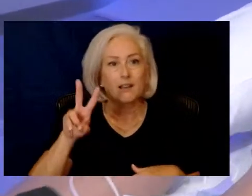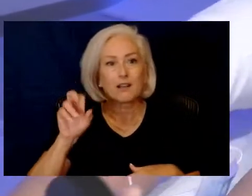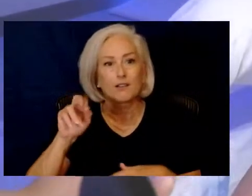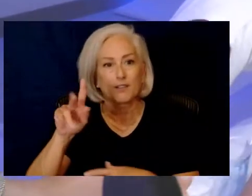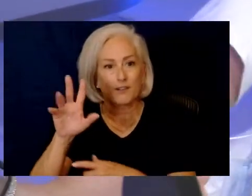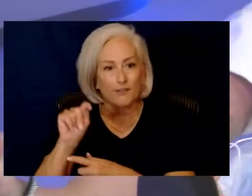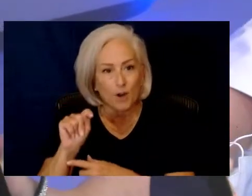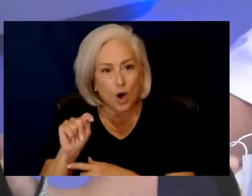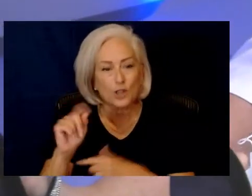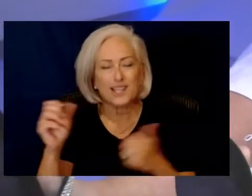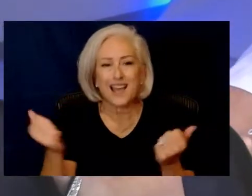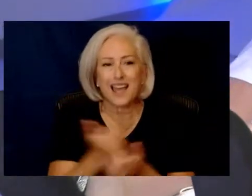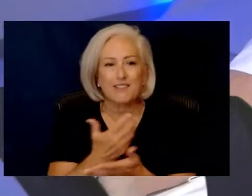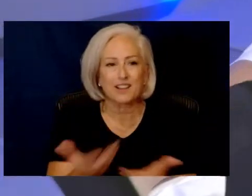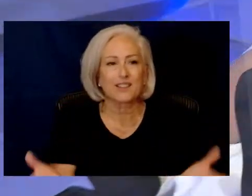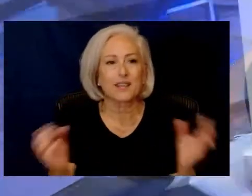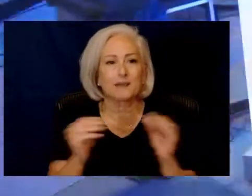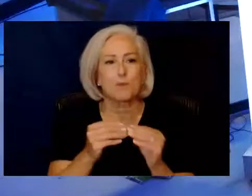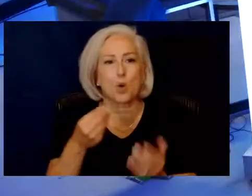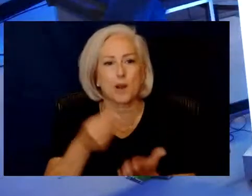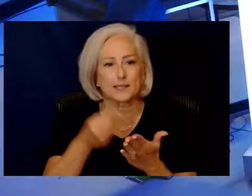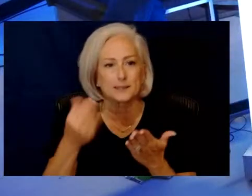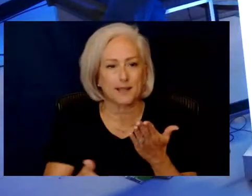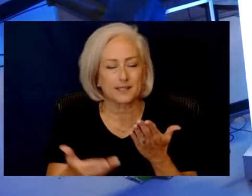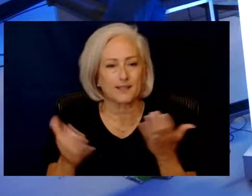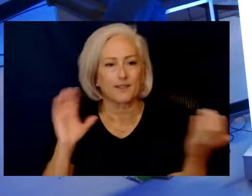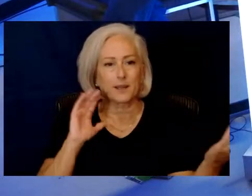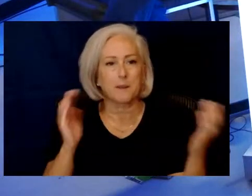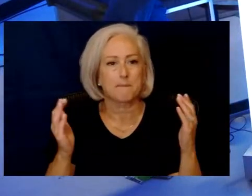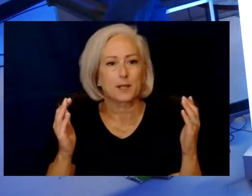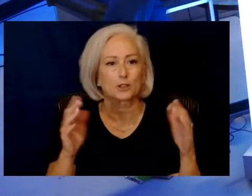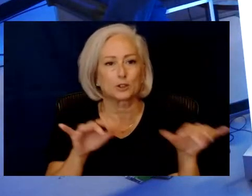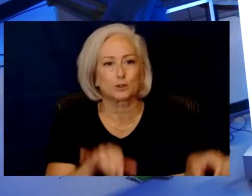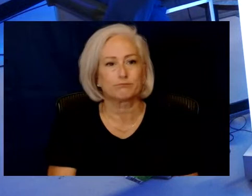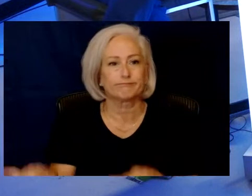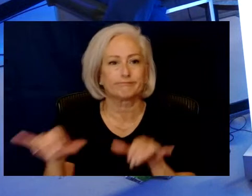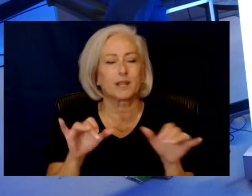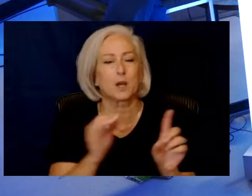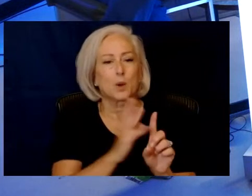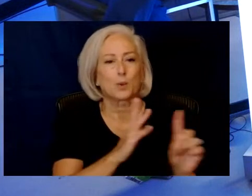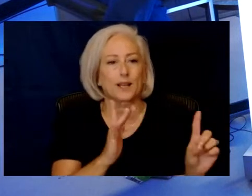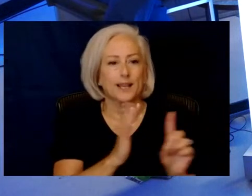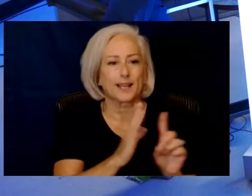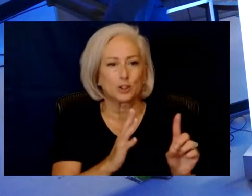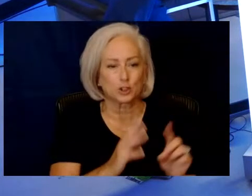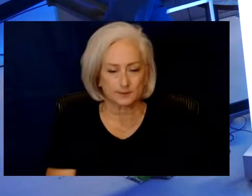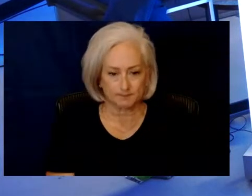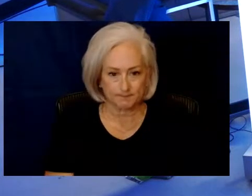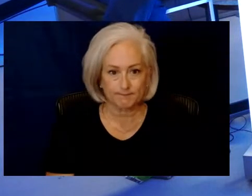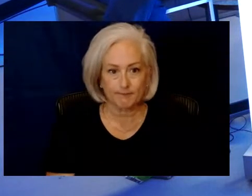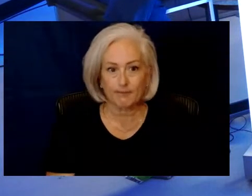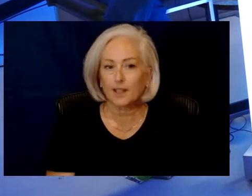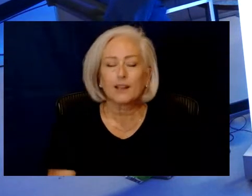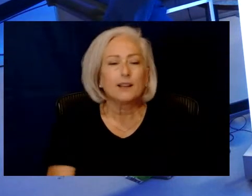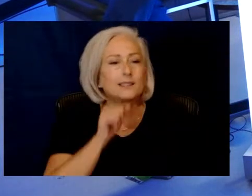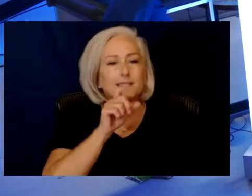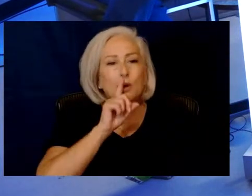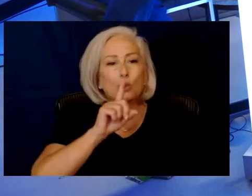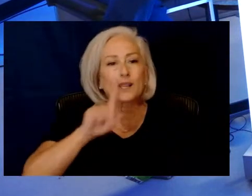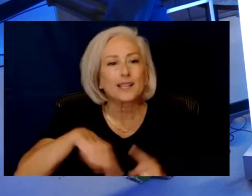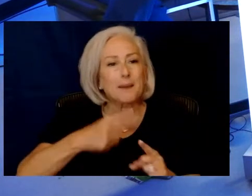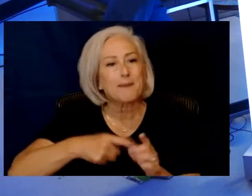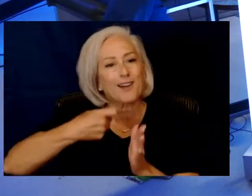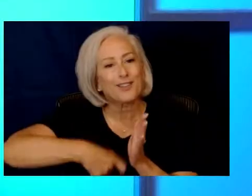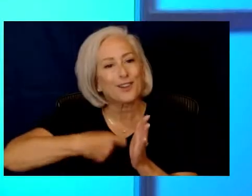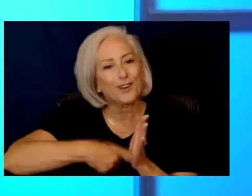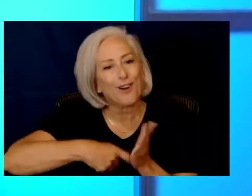than standard radiation therapy. Well, I think the other thing that I would say related to cost is that it's just not related to the cost of treatment, but actually related to the overall cost of